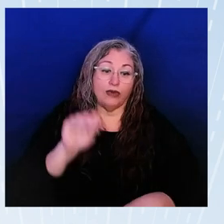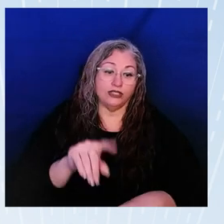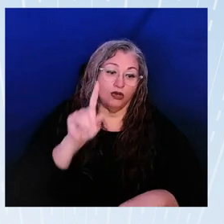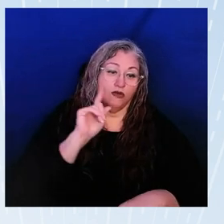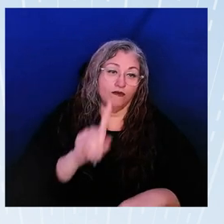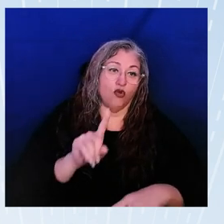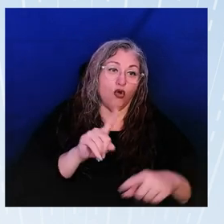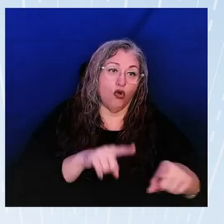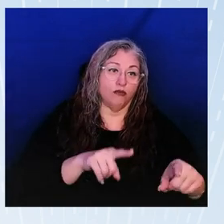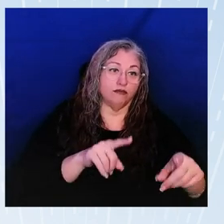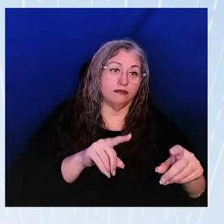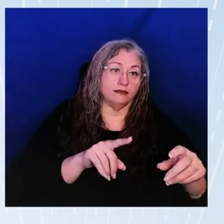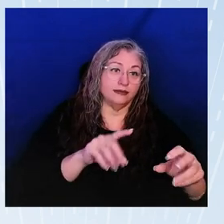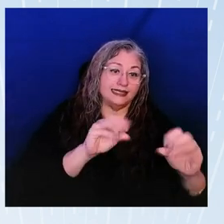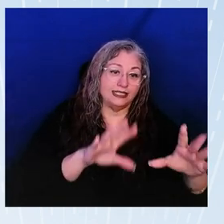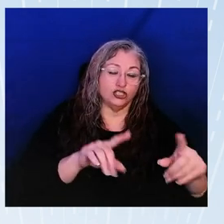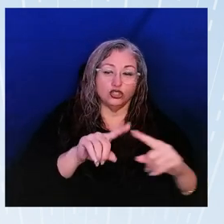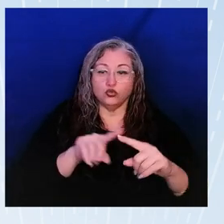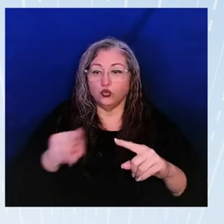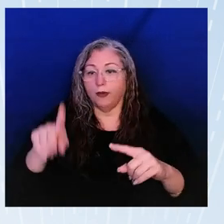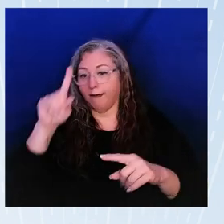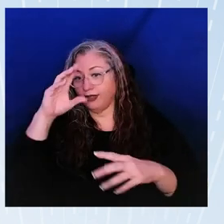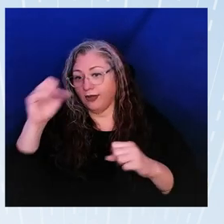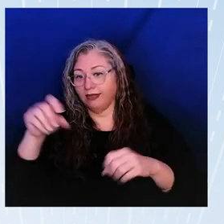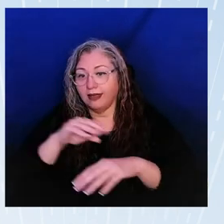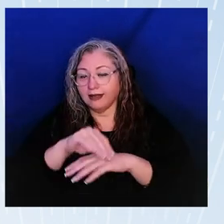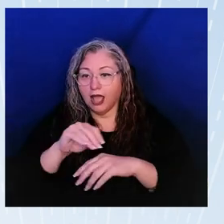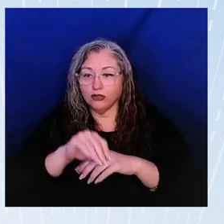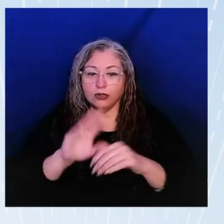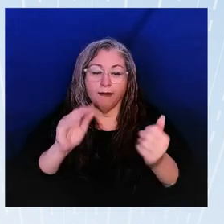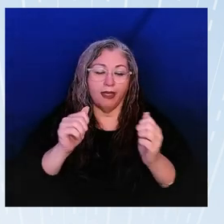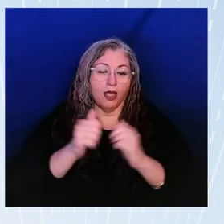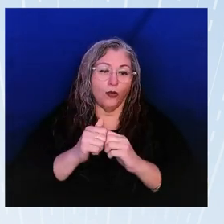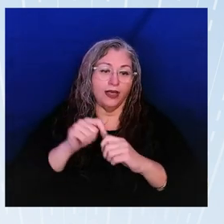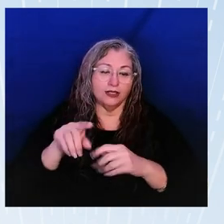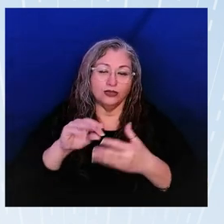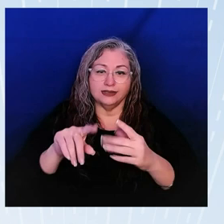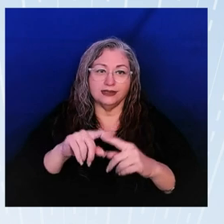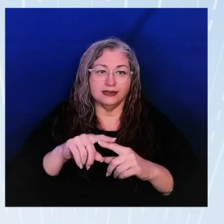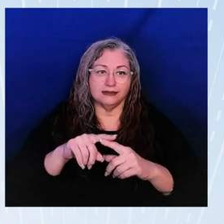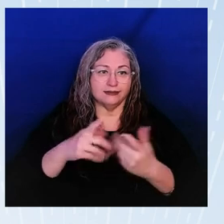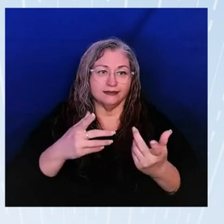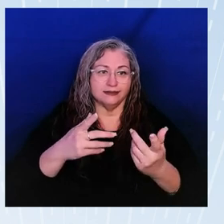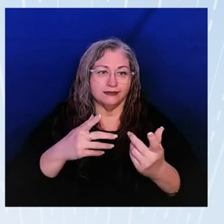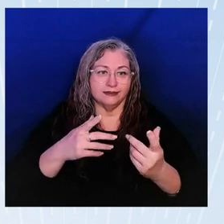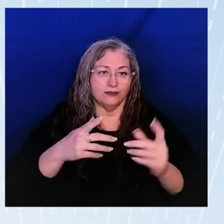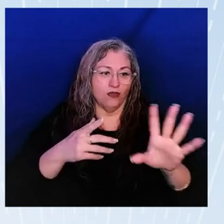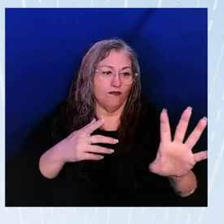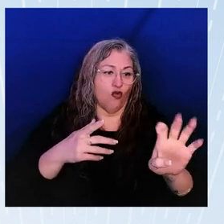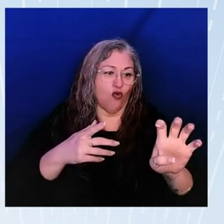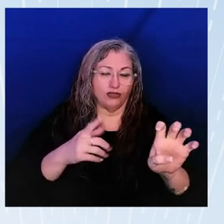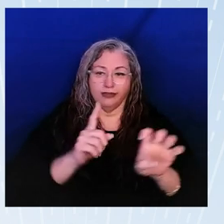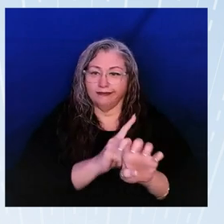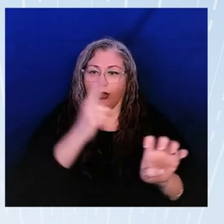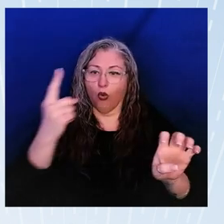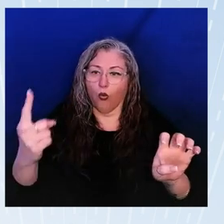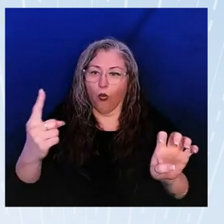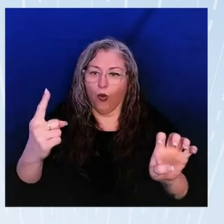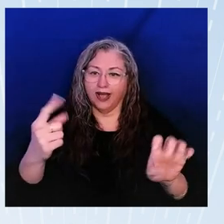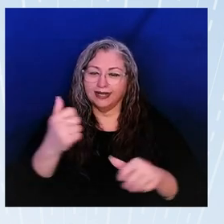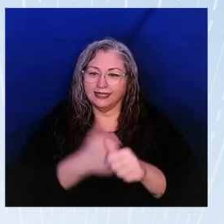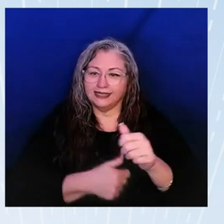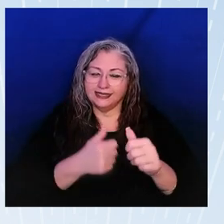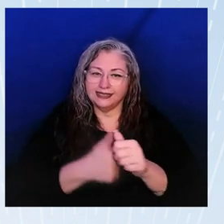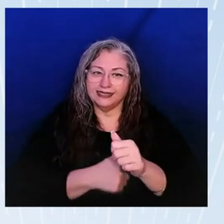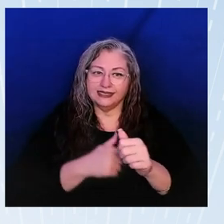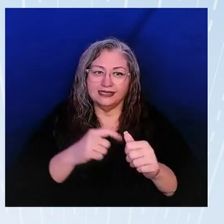mental health counselors to is 1:400 in terms of student and mental